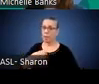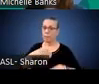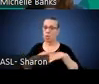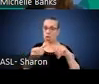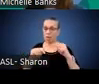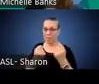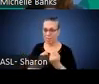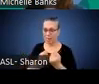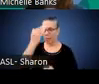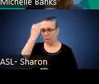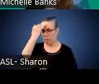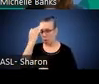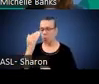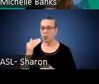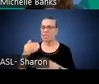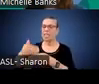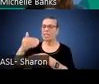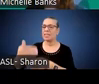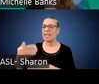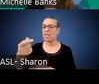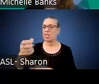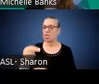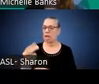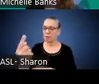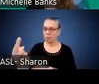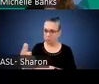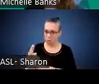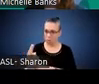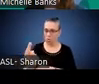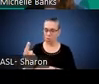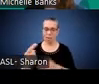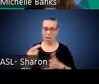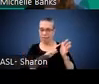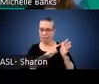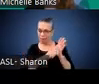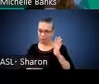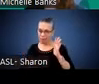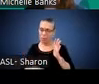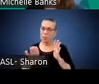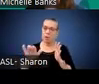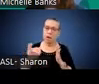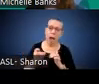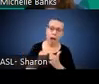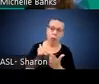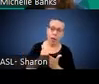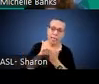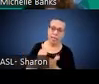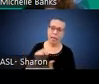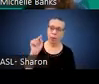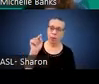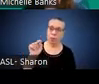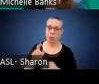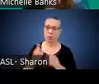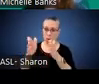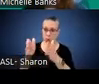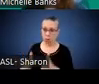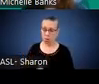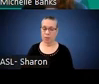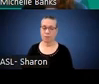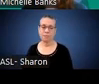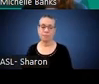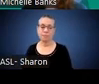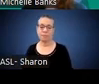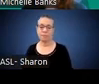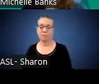is. And on a regular basis, they bring forward what they think that they can do to help. And our